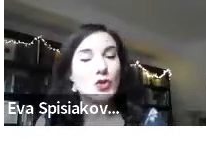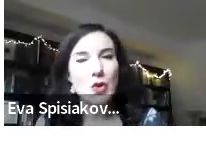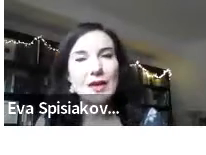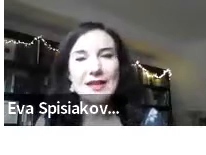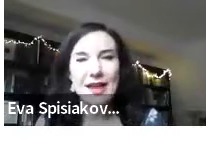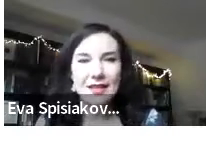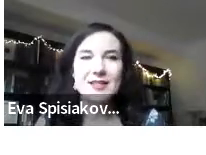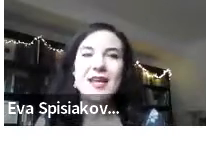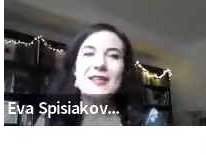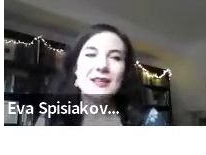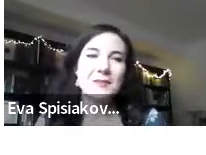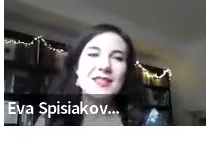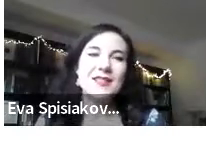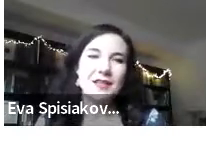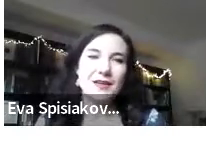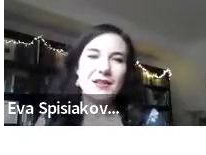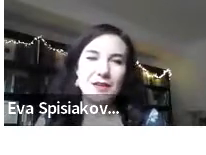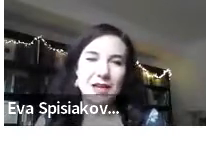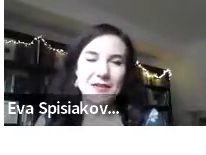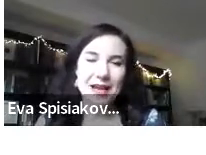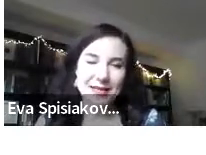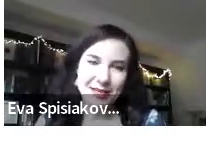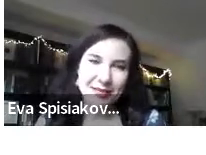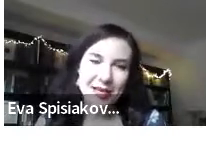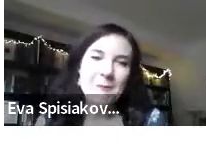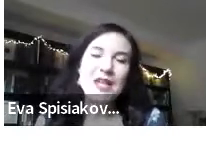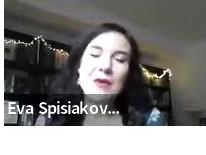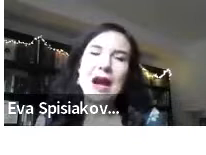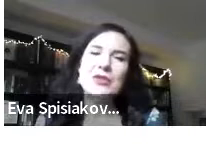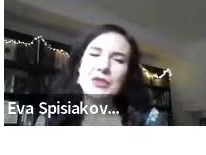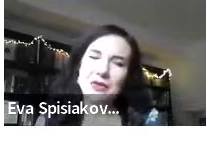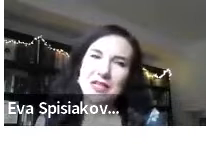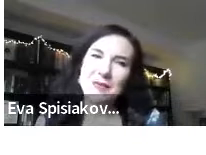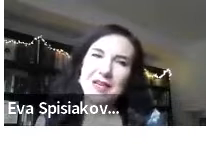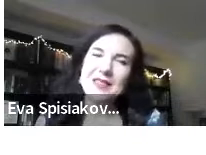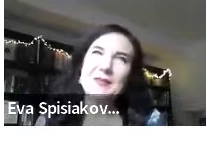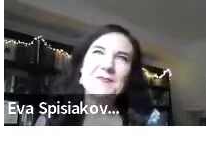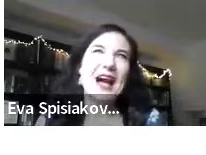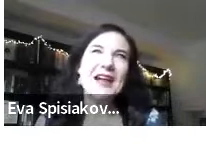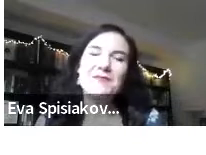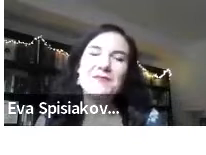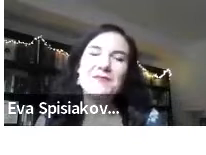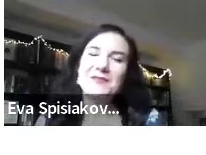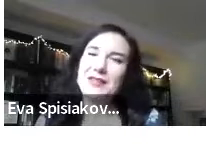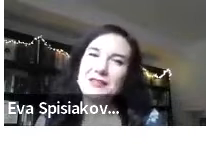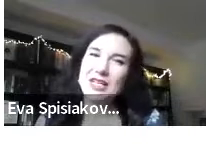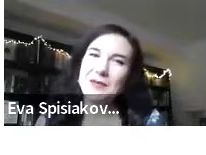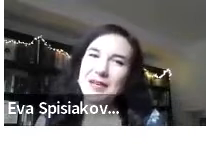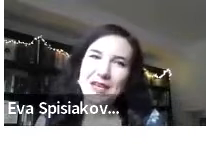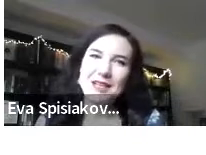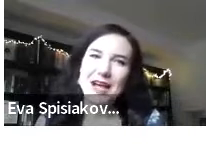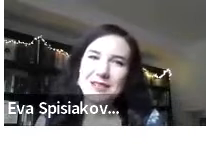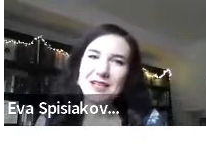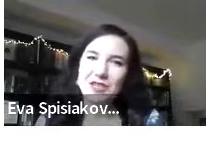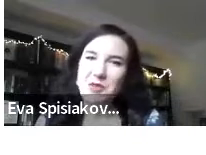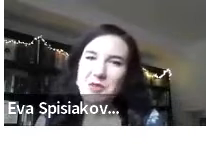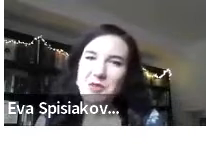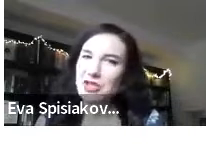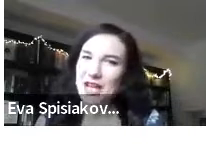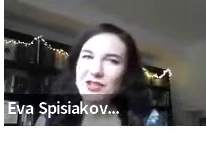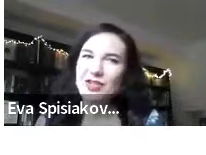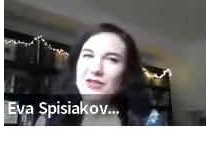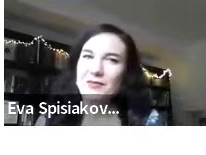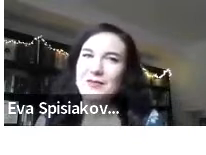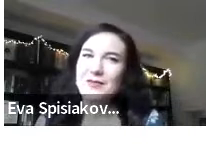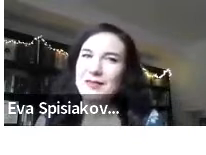inhaler, not all inhalers, that emit significant greenhouse gases. Now, I was curious because I didn't really believe that such a